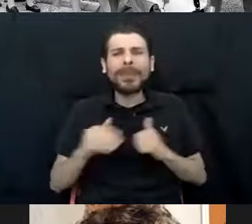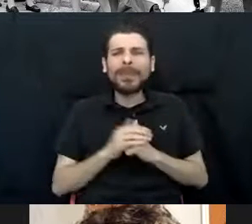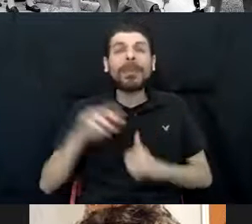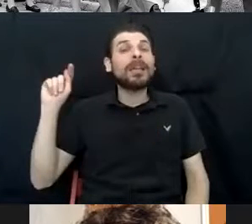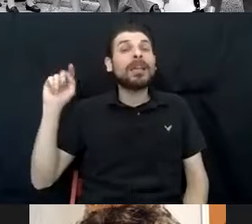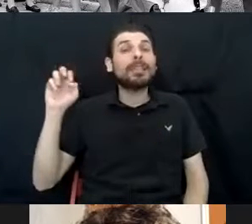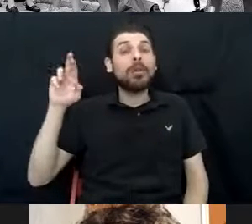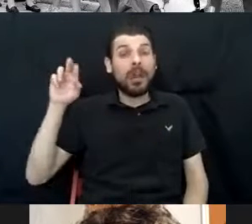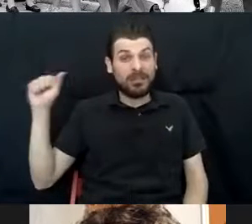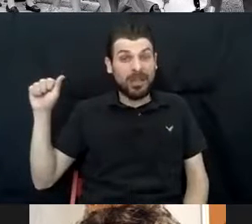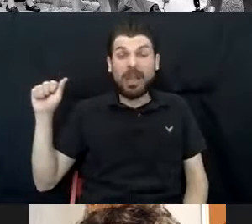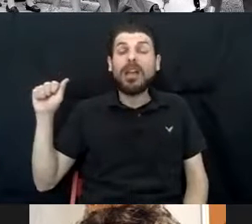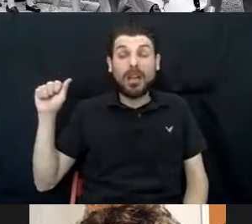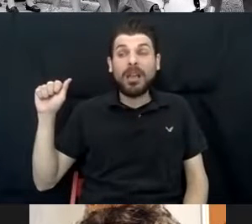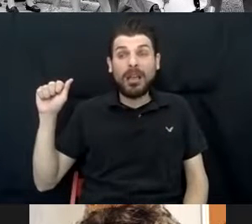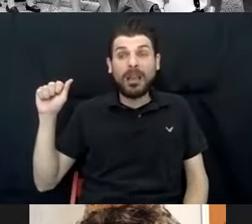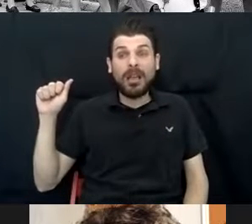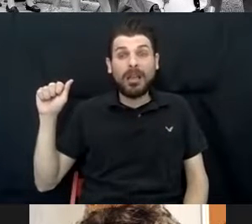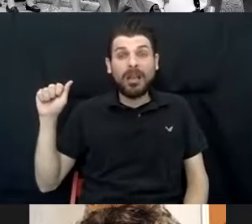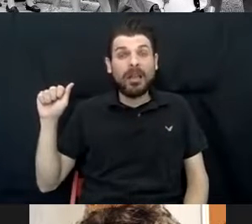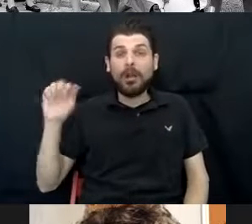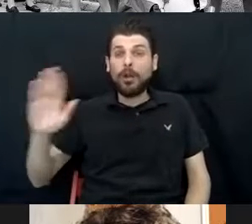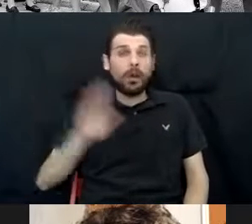this next freedom song.